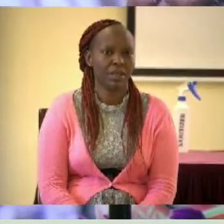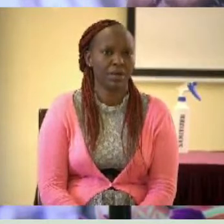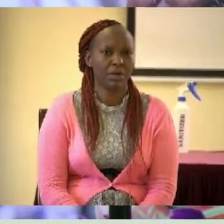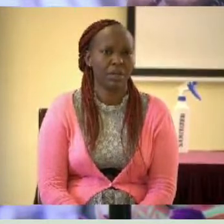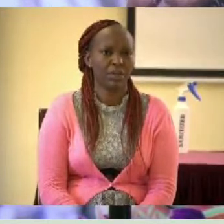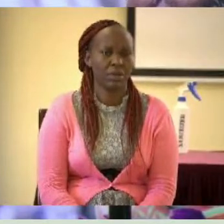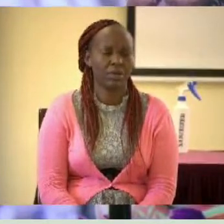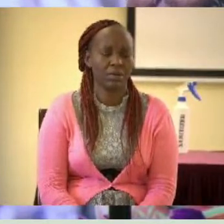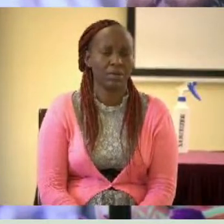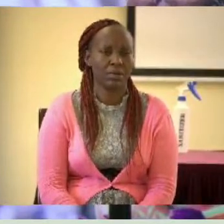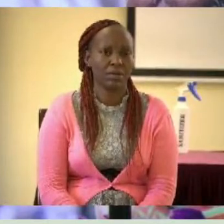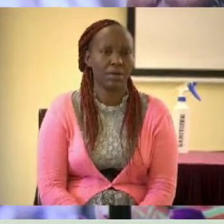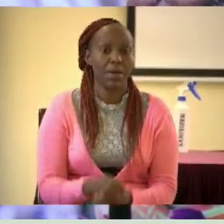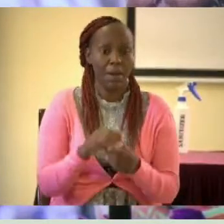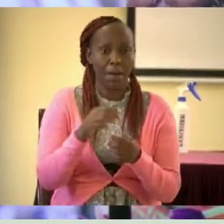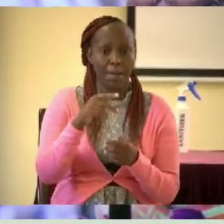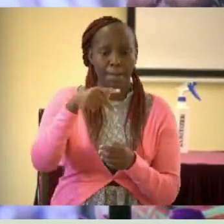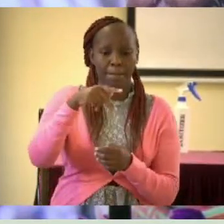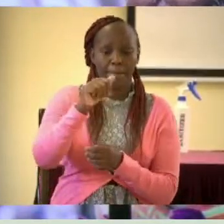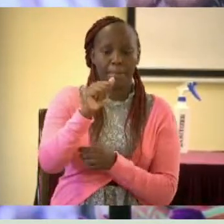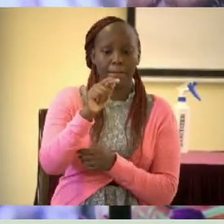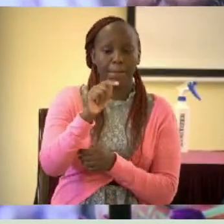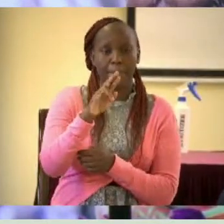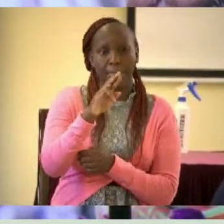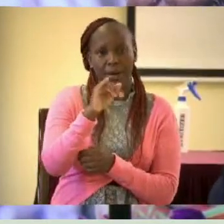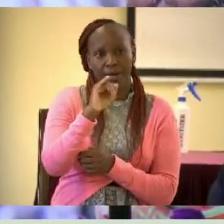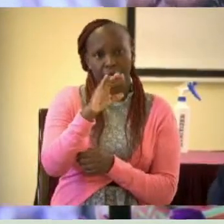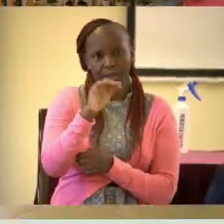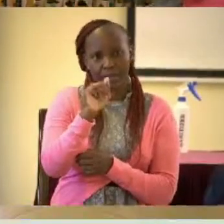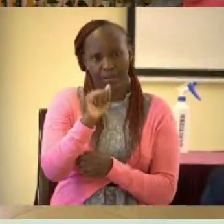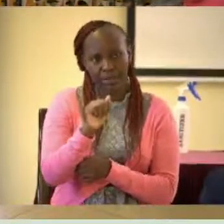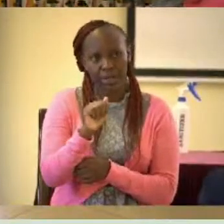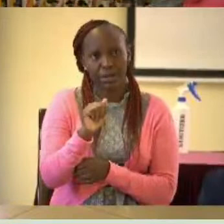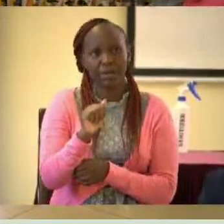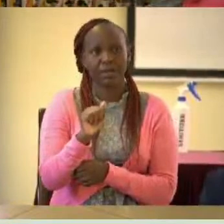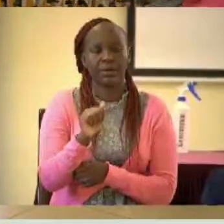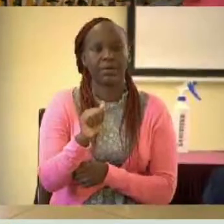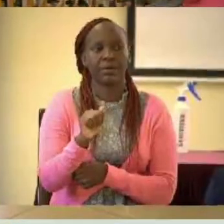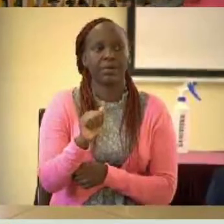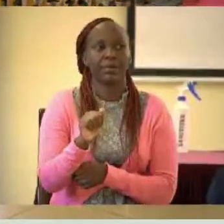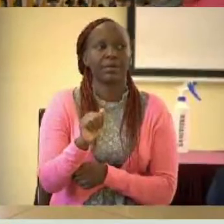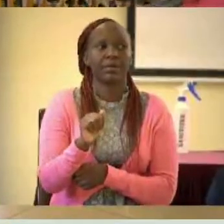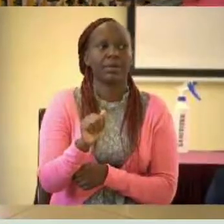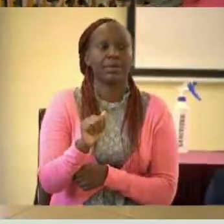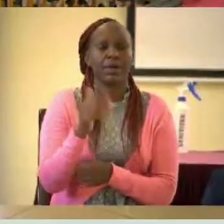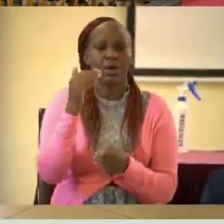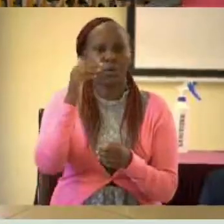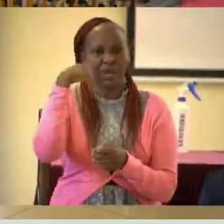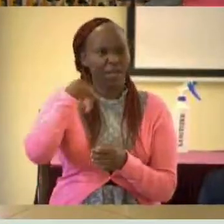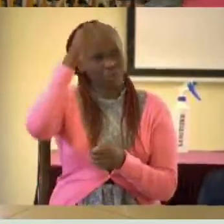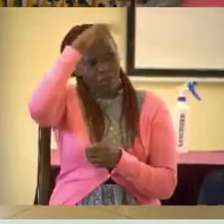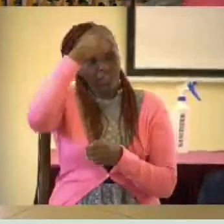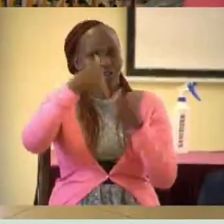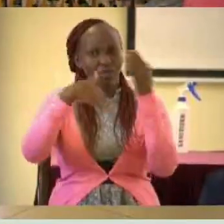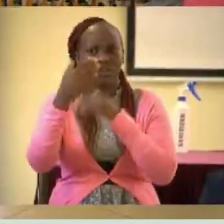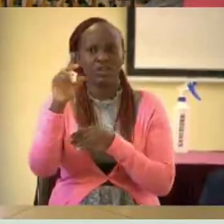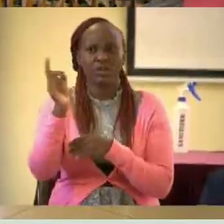Professor Patricia Mbote, Professor of Law, University of Nairobi.